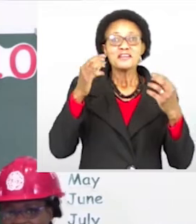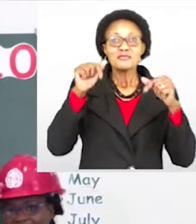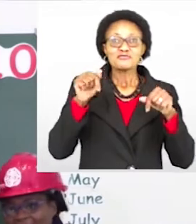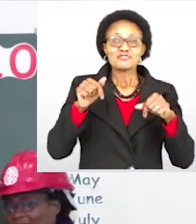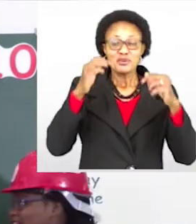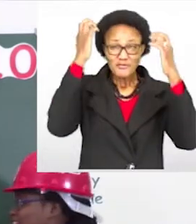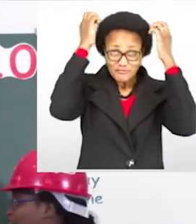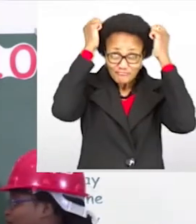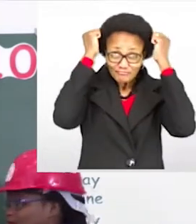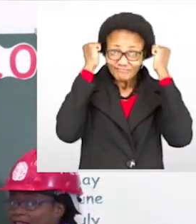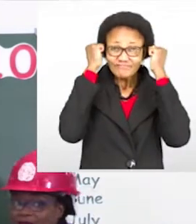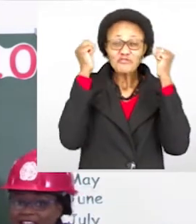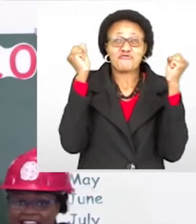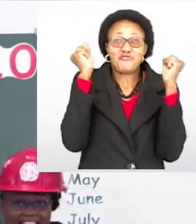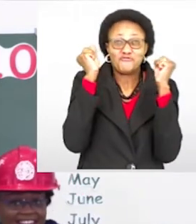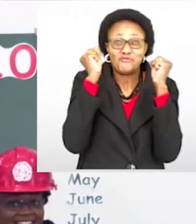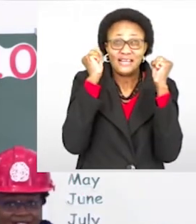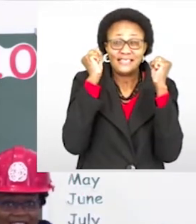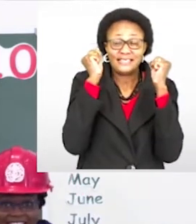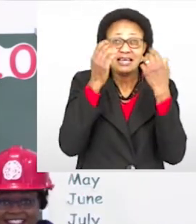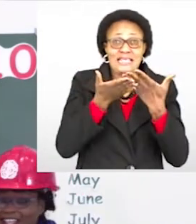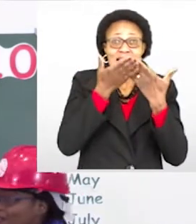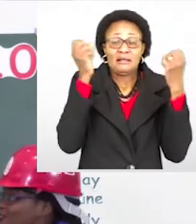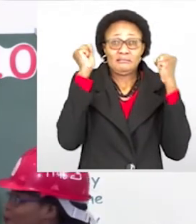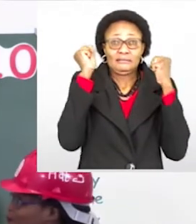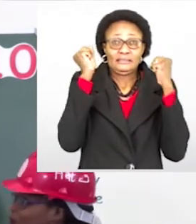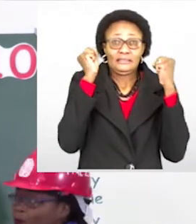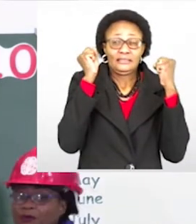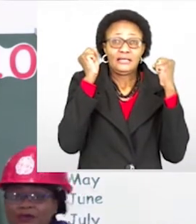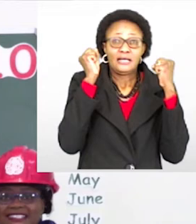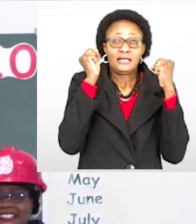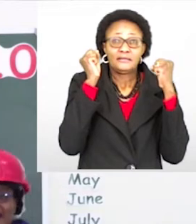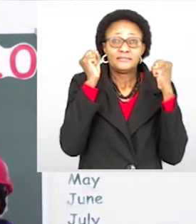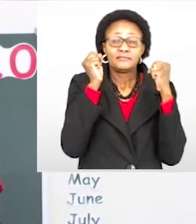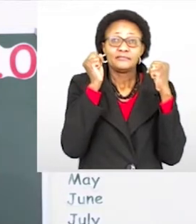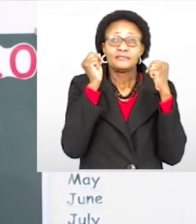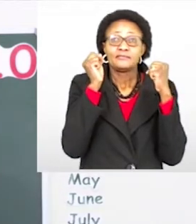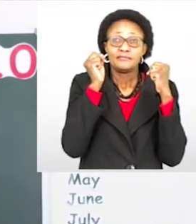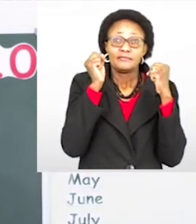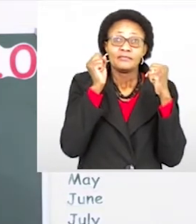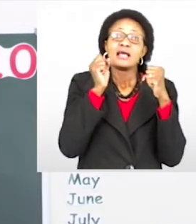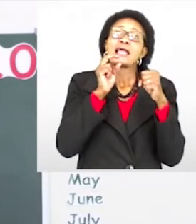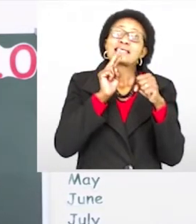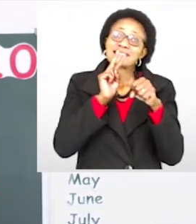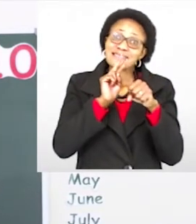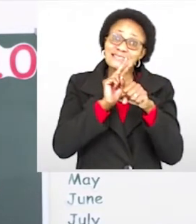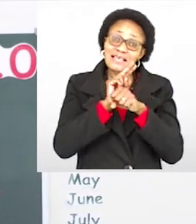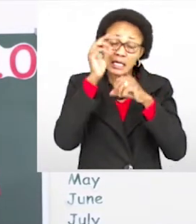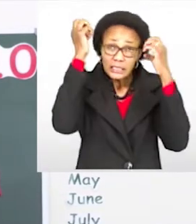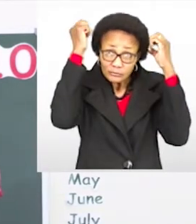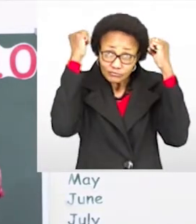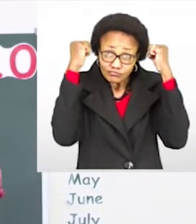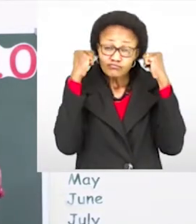hat on because I want to make sure that I get this right. So when we say the second hat, we